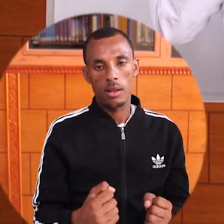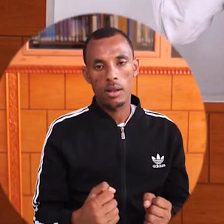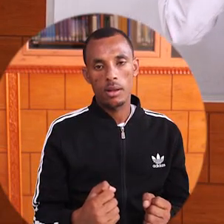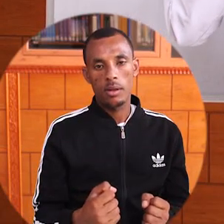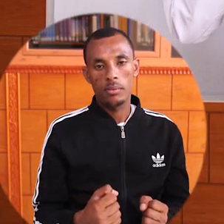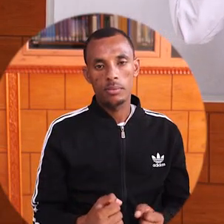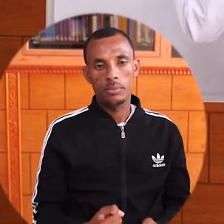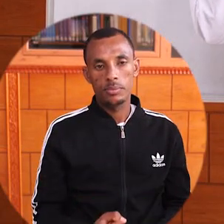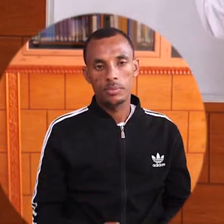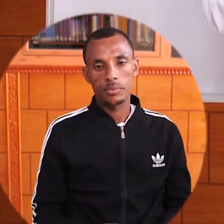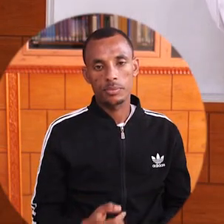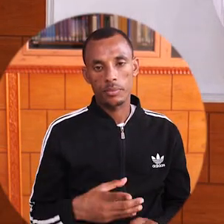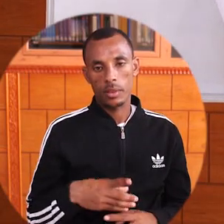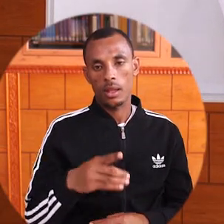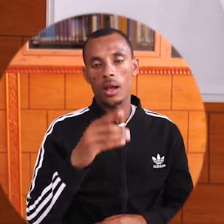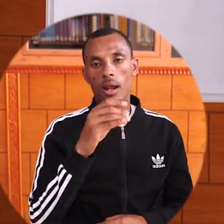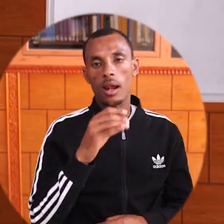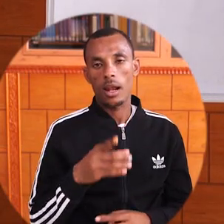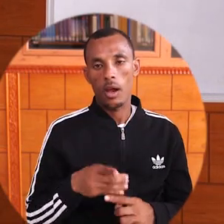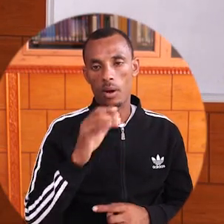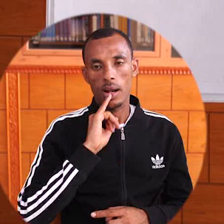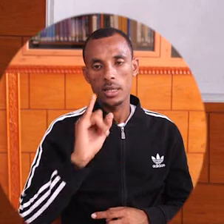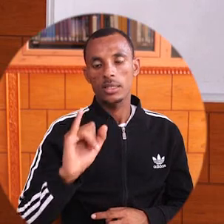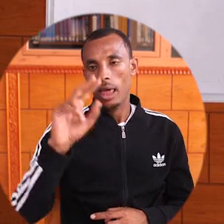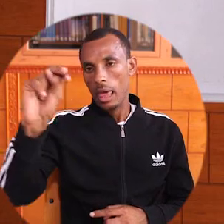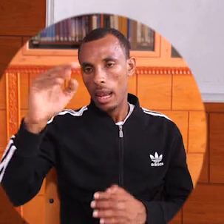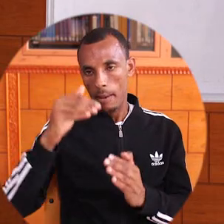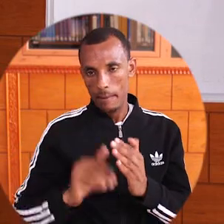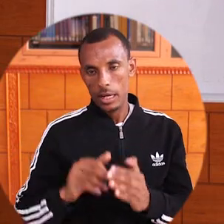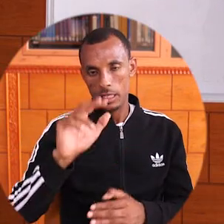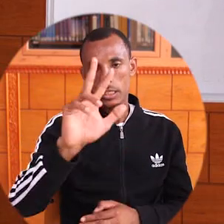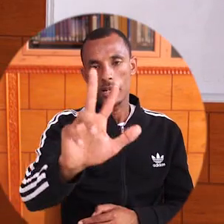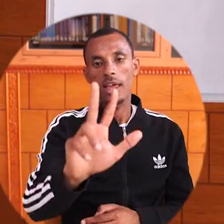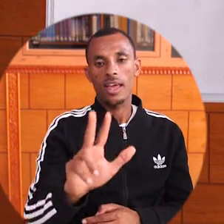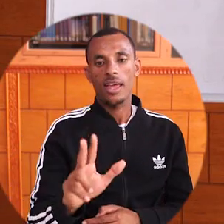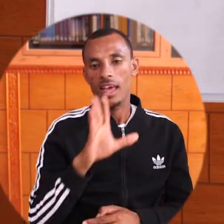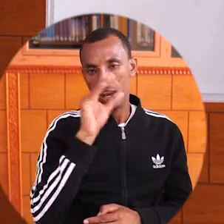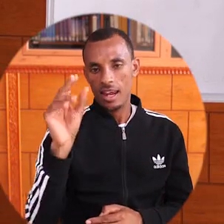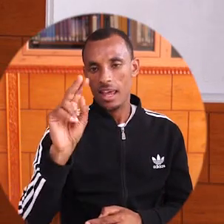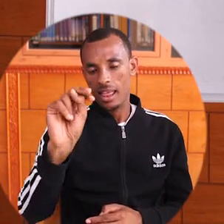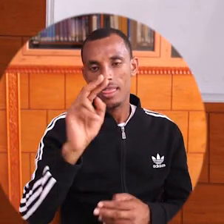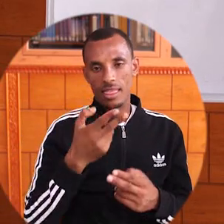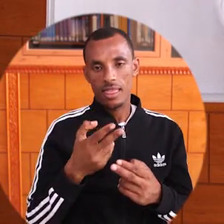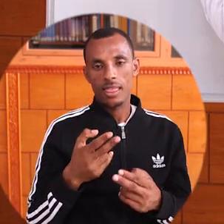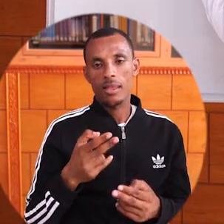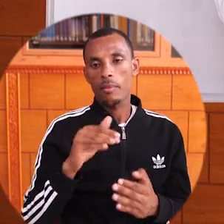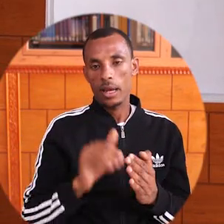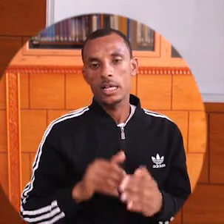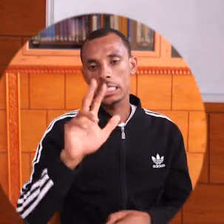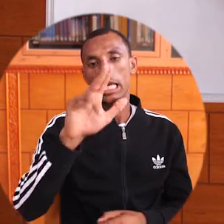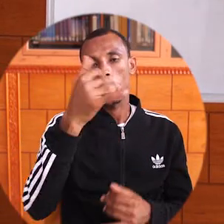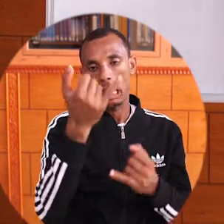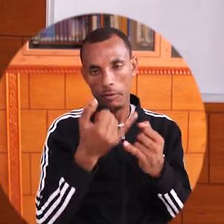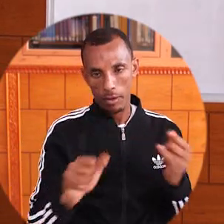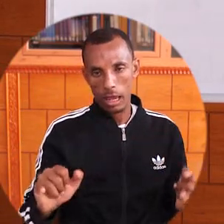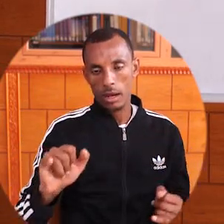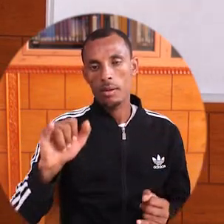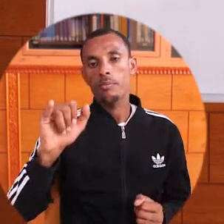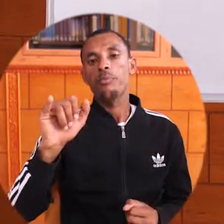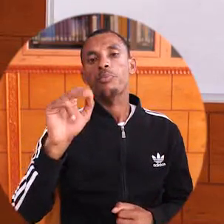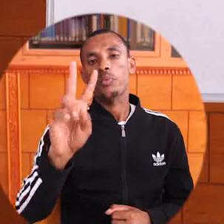all possible diagonal is n bracket n minus 3 n time n minus 3 divided by